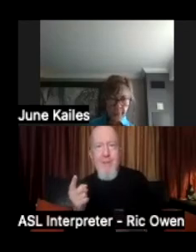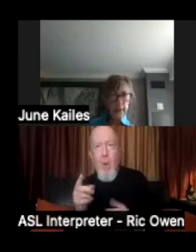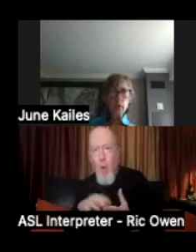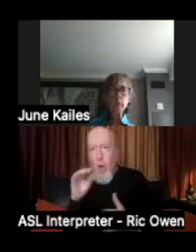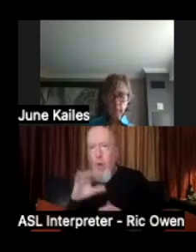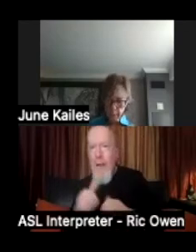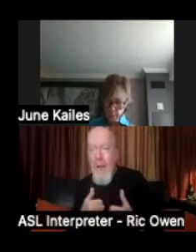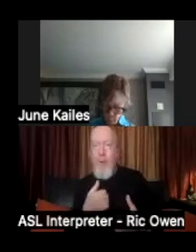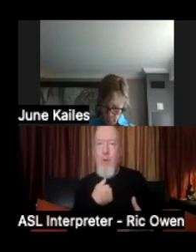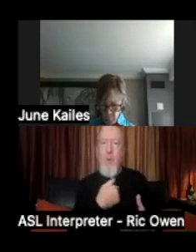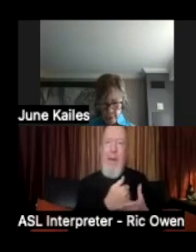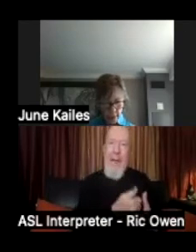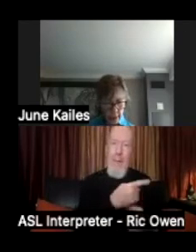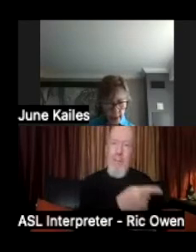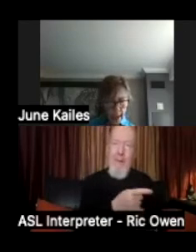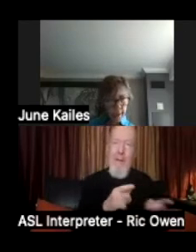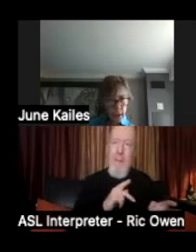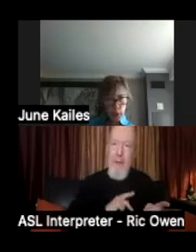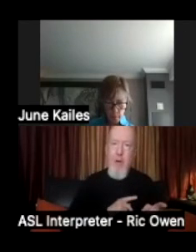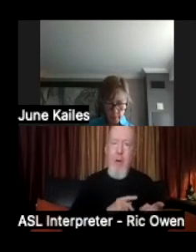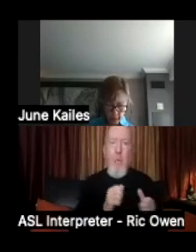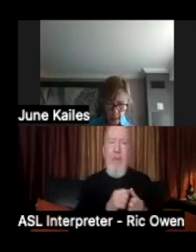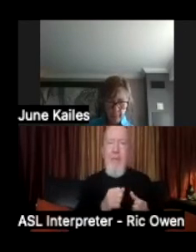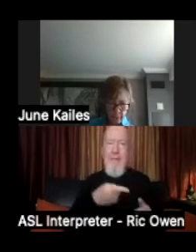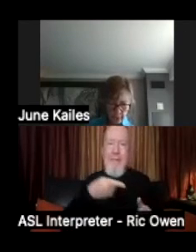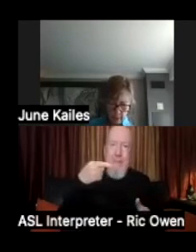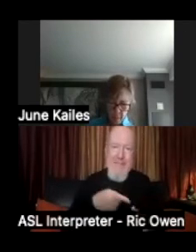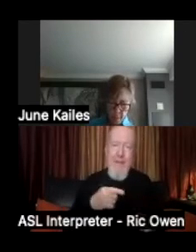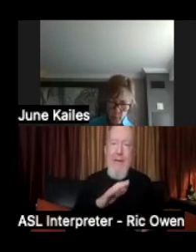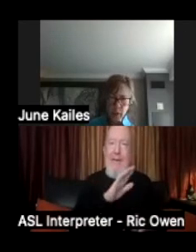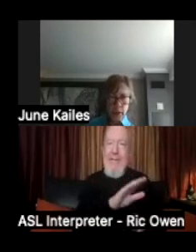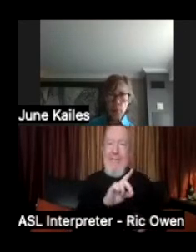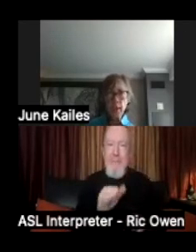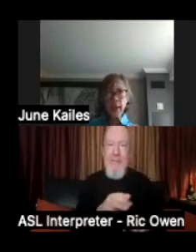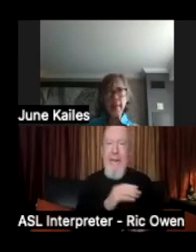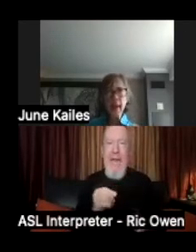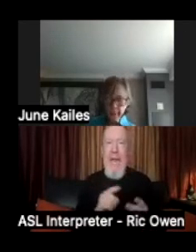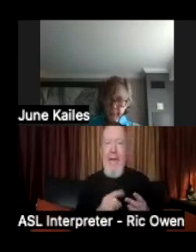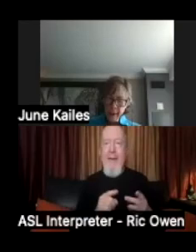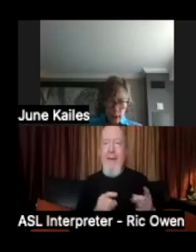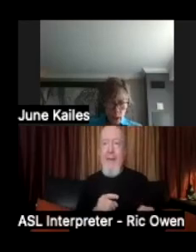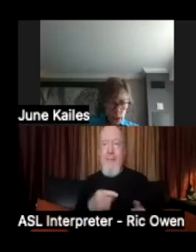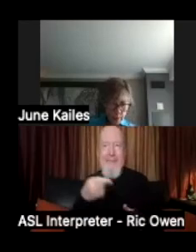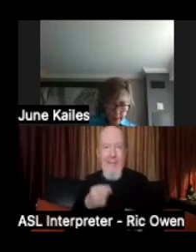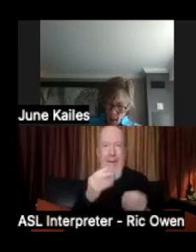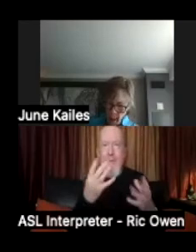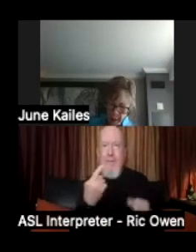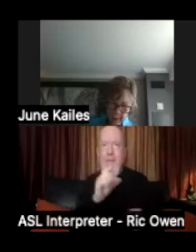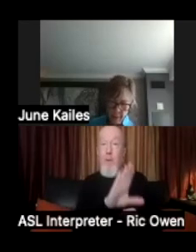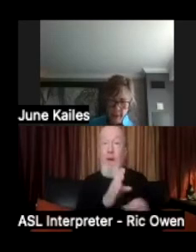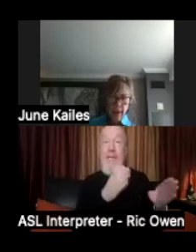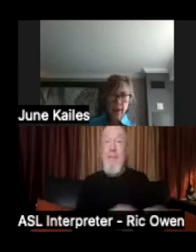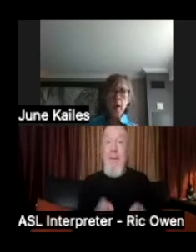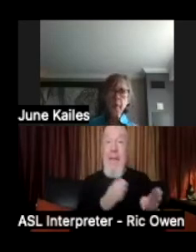with disability relevant and customized content for his plan that goes